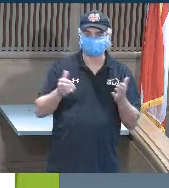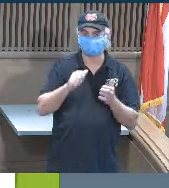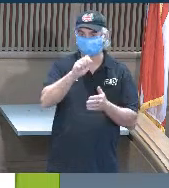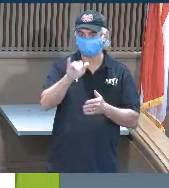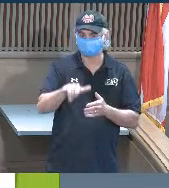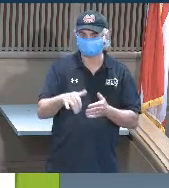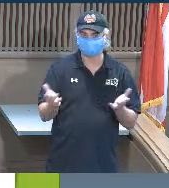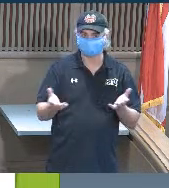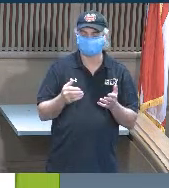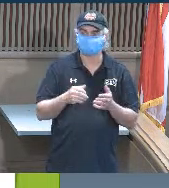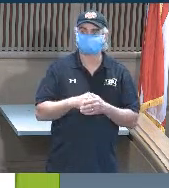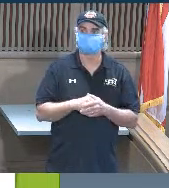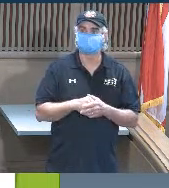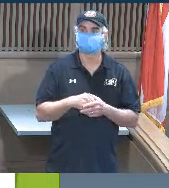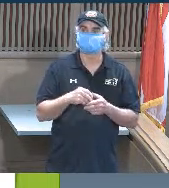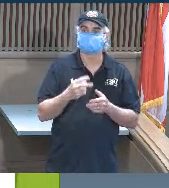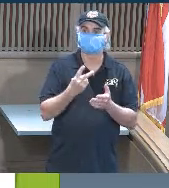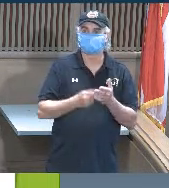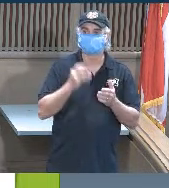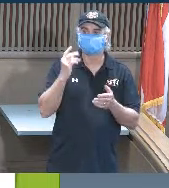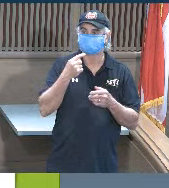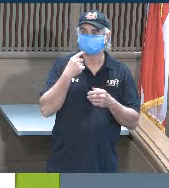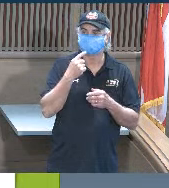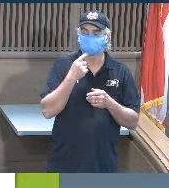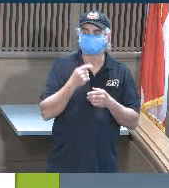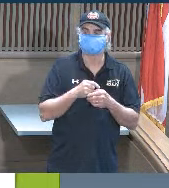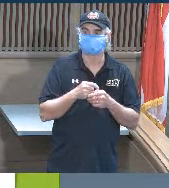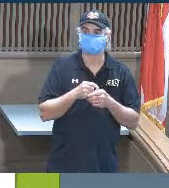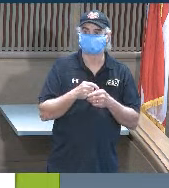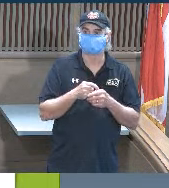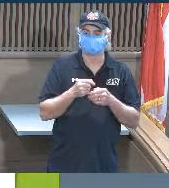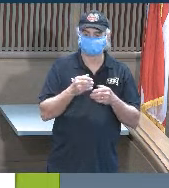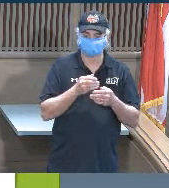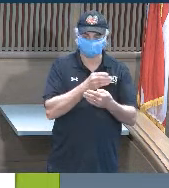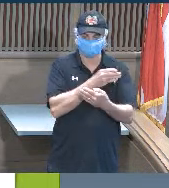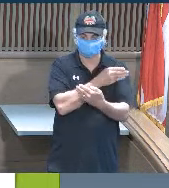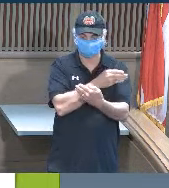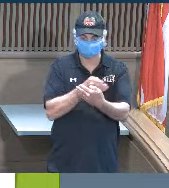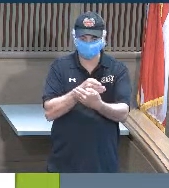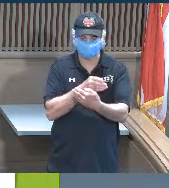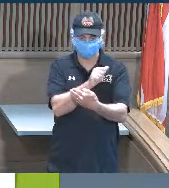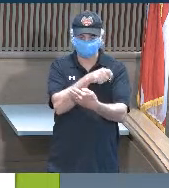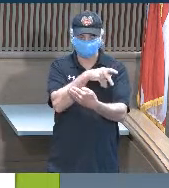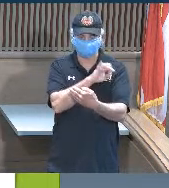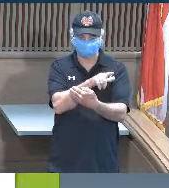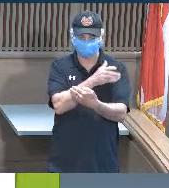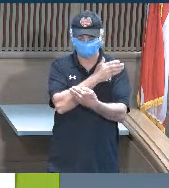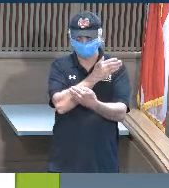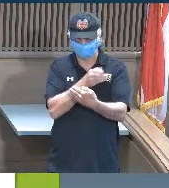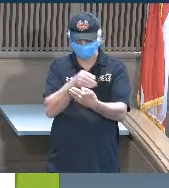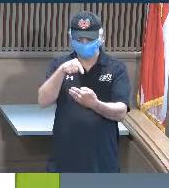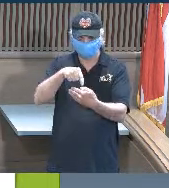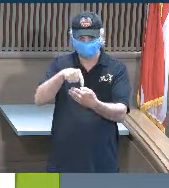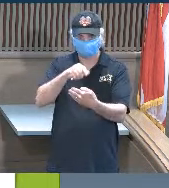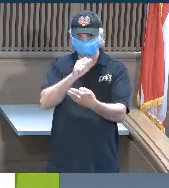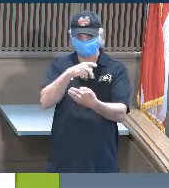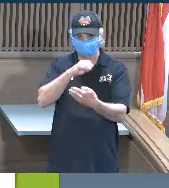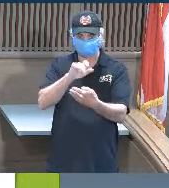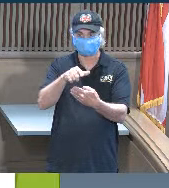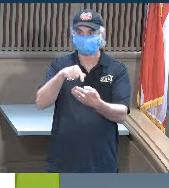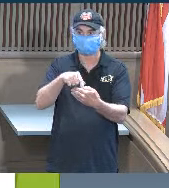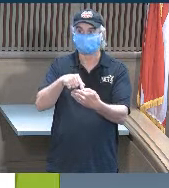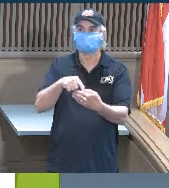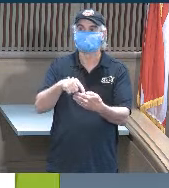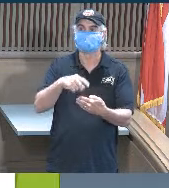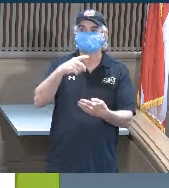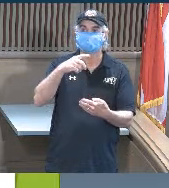these slides are going to tell us that by the end of April, you had approximately, well, in Dougherty County, we're going to